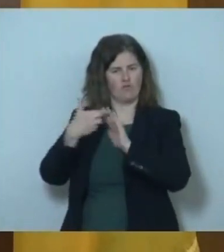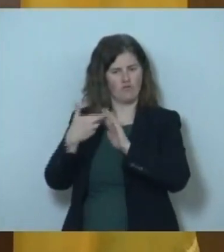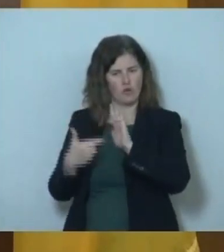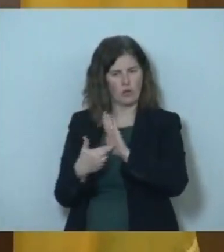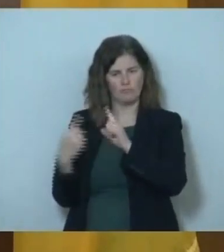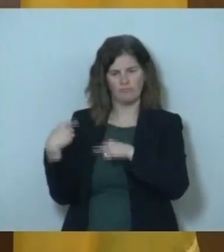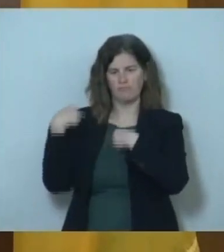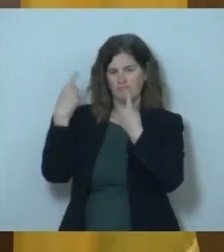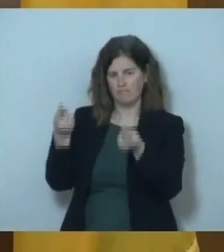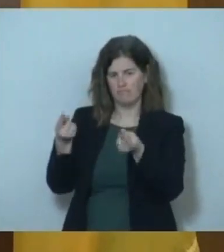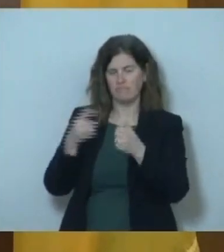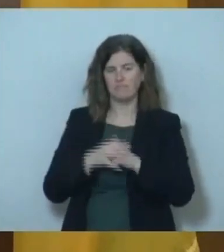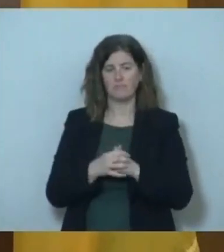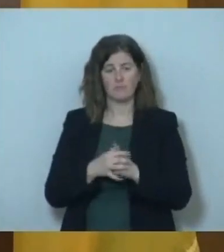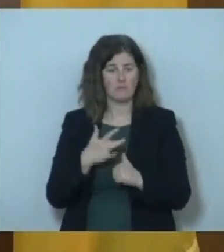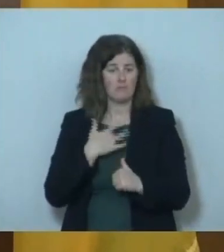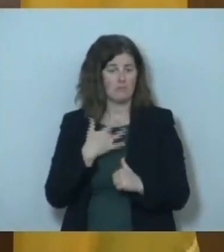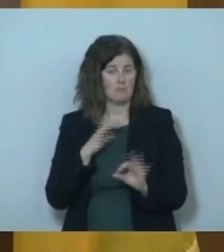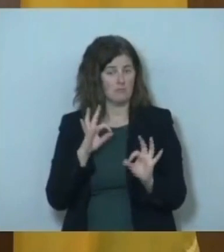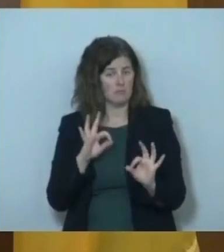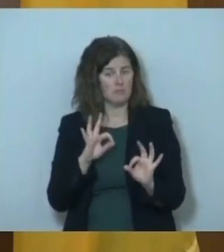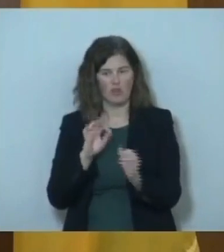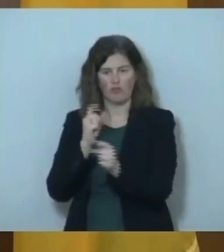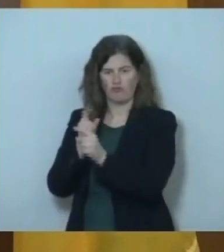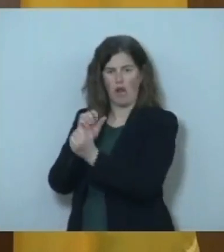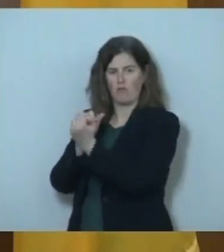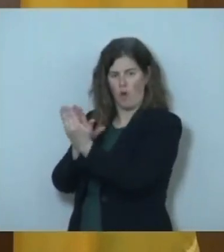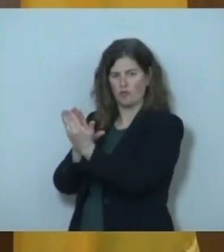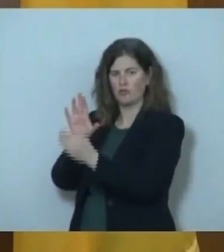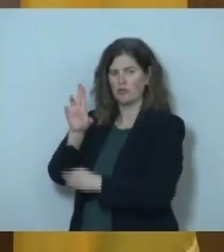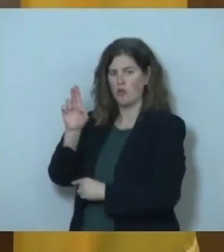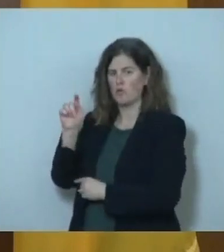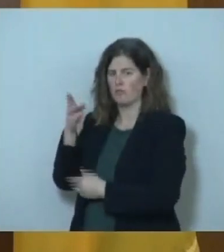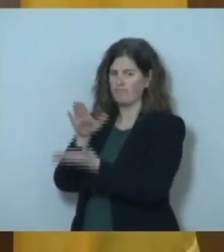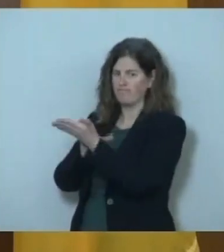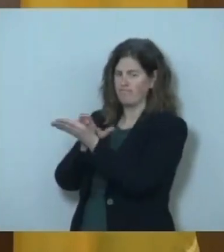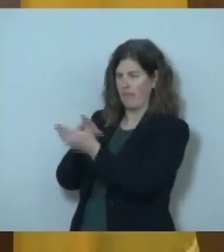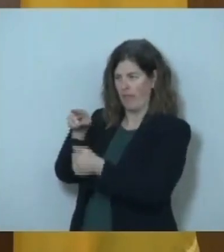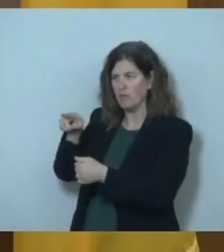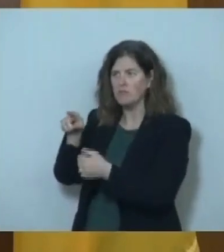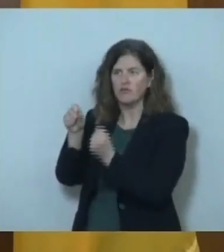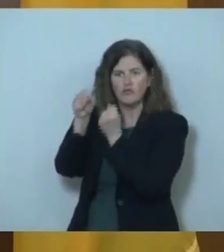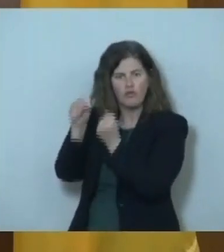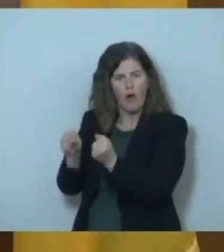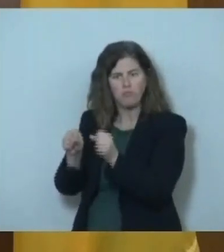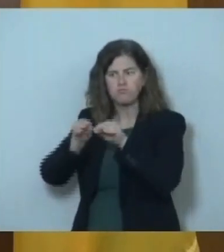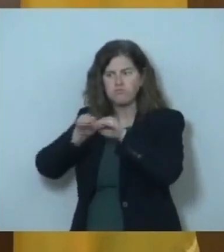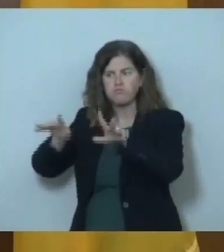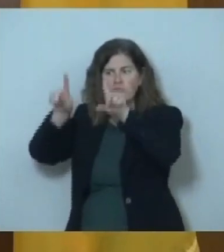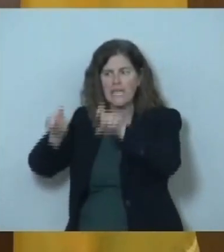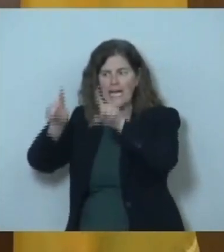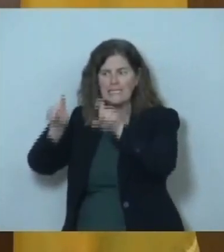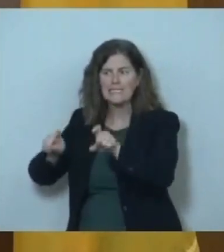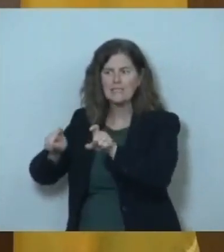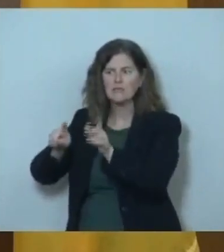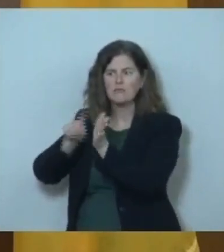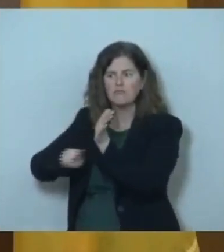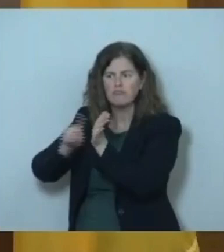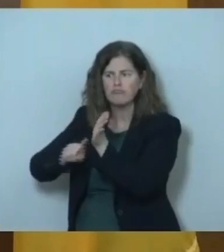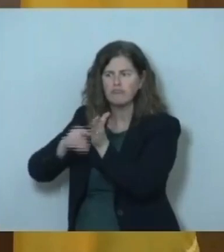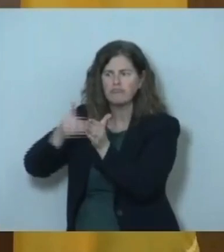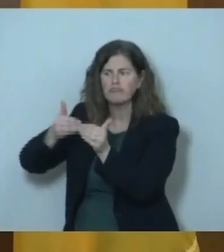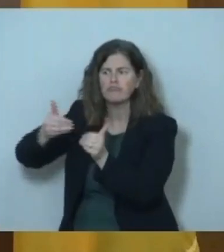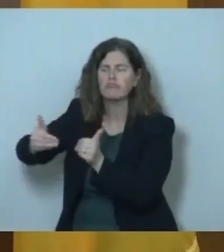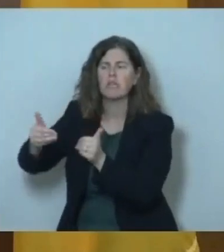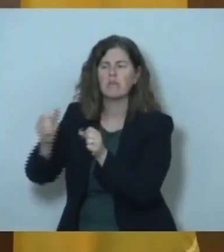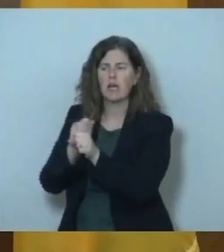been following, which I think is the right approach, right? Strong testing and tracing, and then making sure that you're